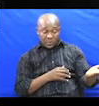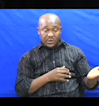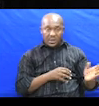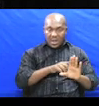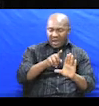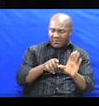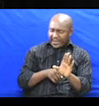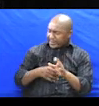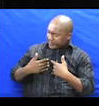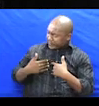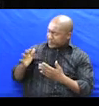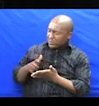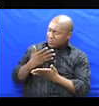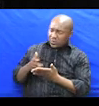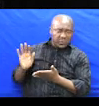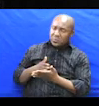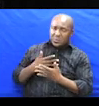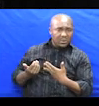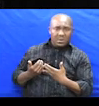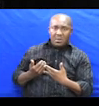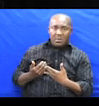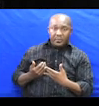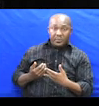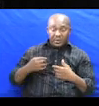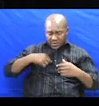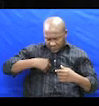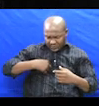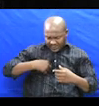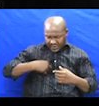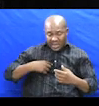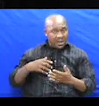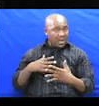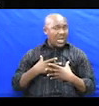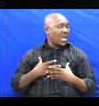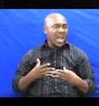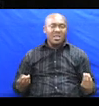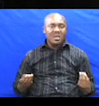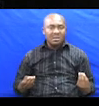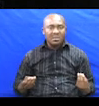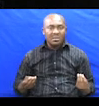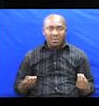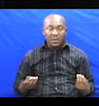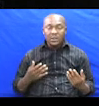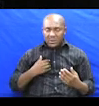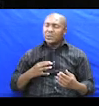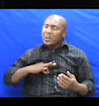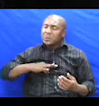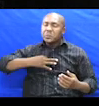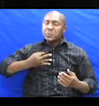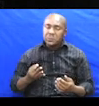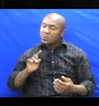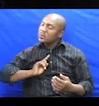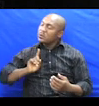Africans became landless. Now, in order to sustain their lives, they had